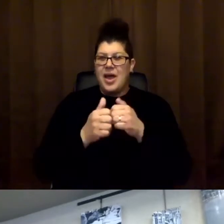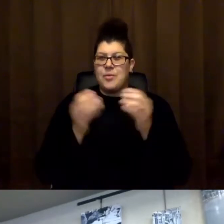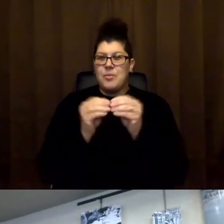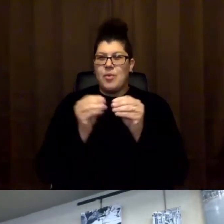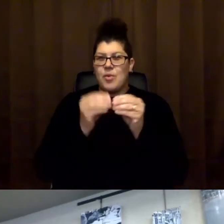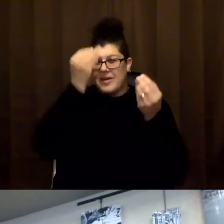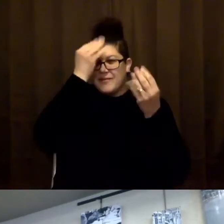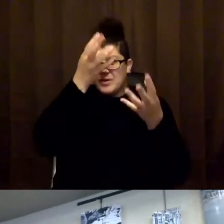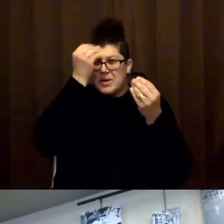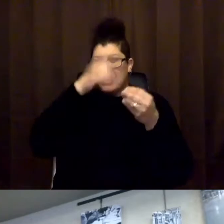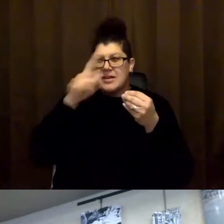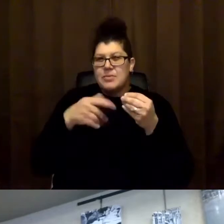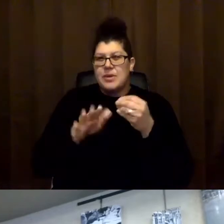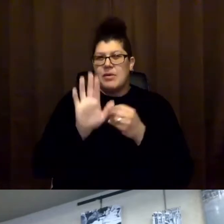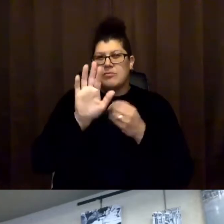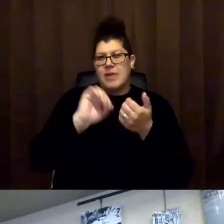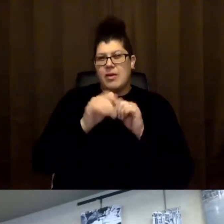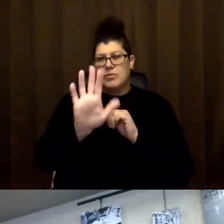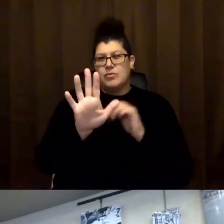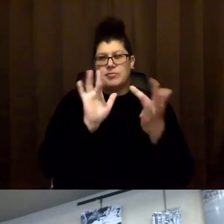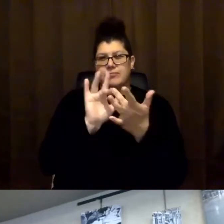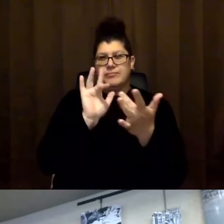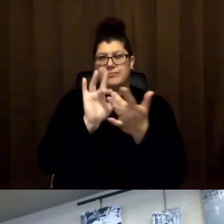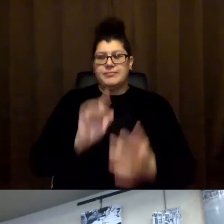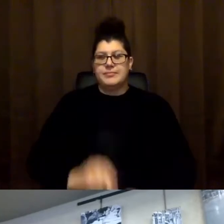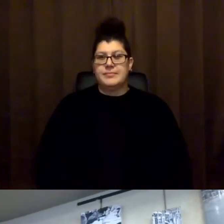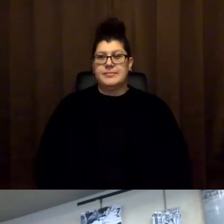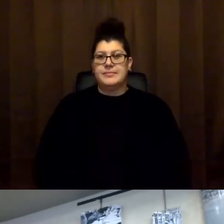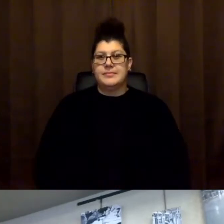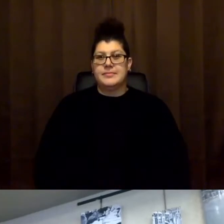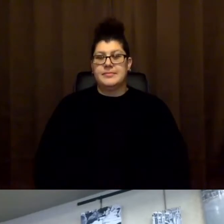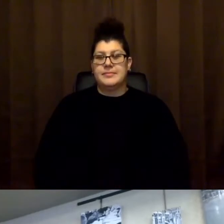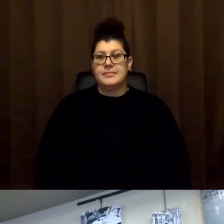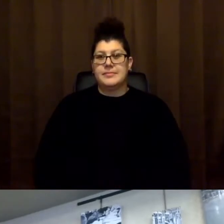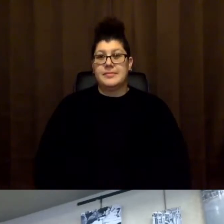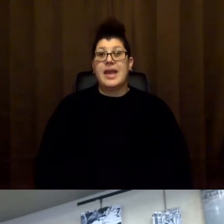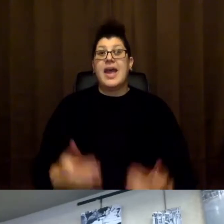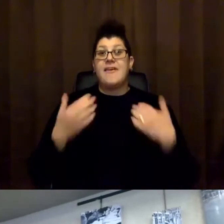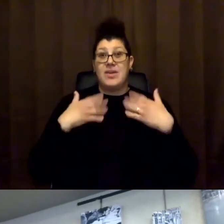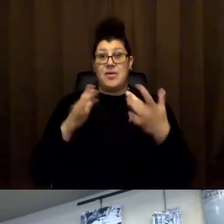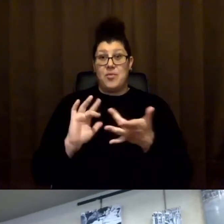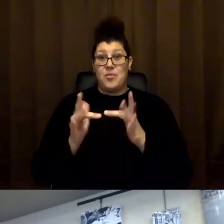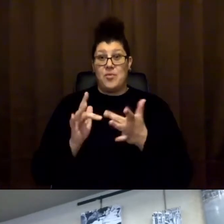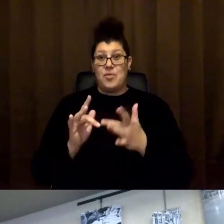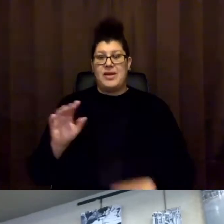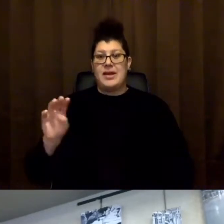your contact info? You can go to our website at